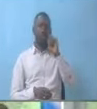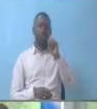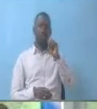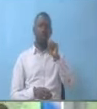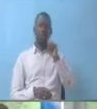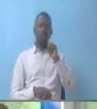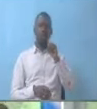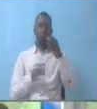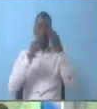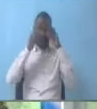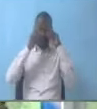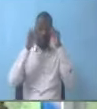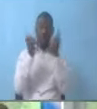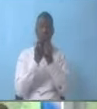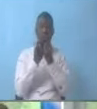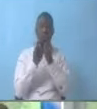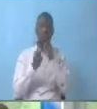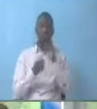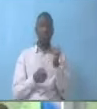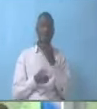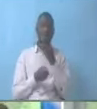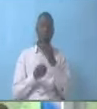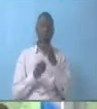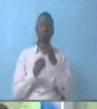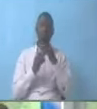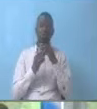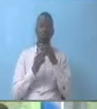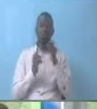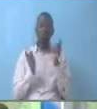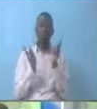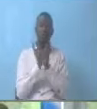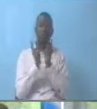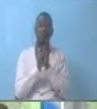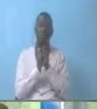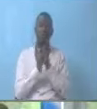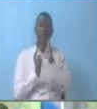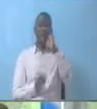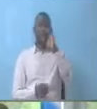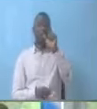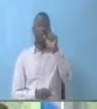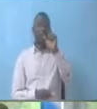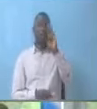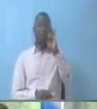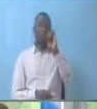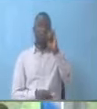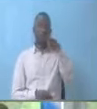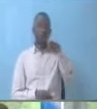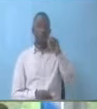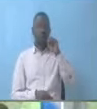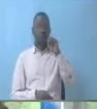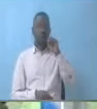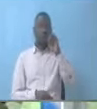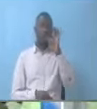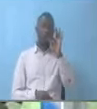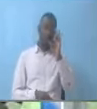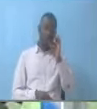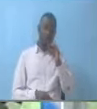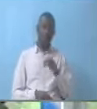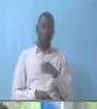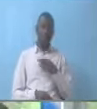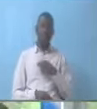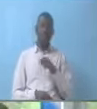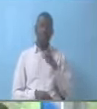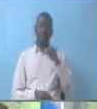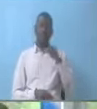It's the Attorney General who's the interface between the drafting department and